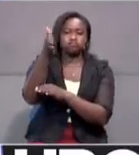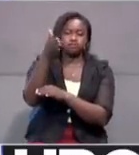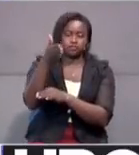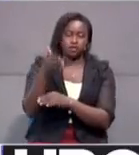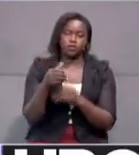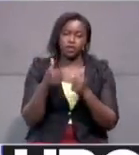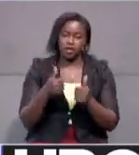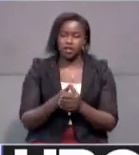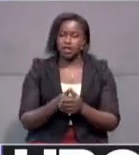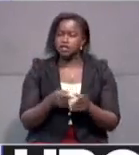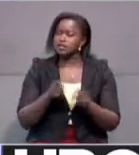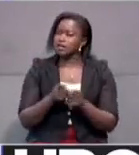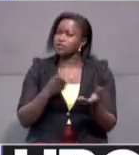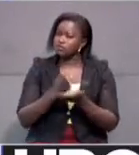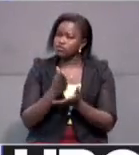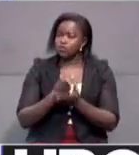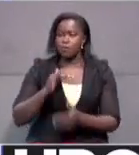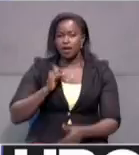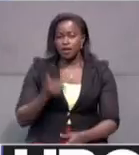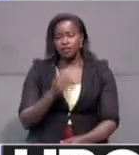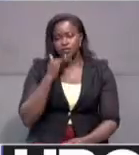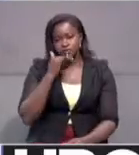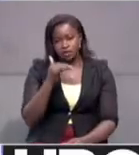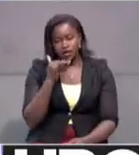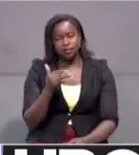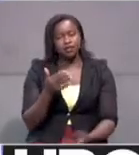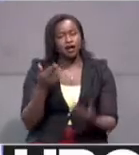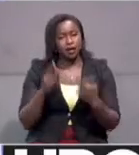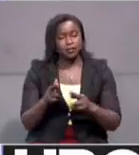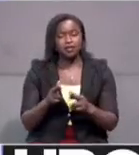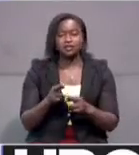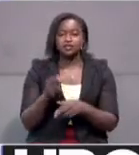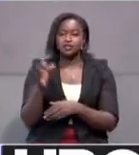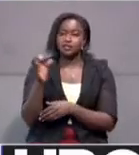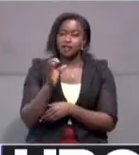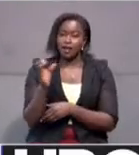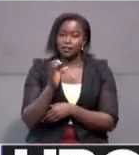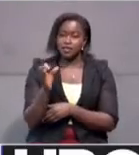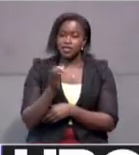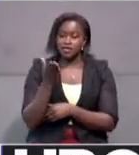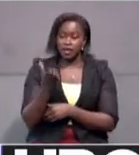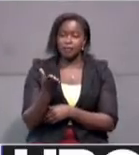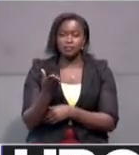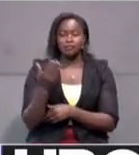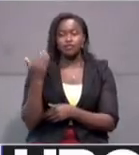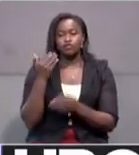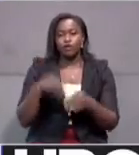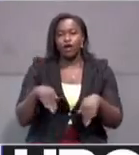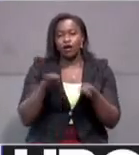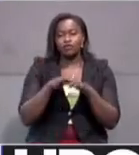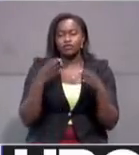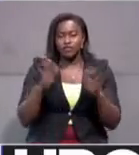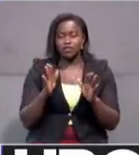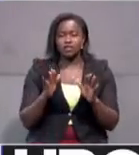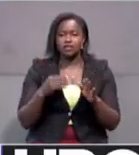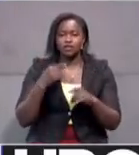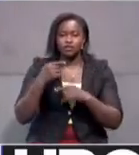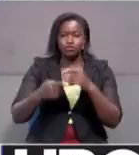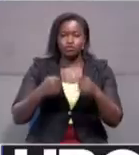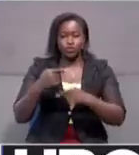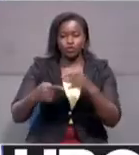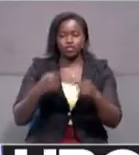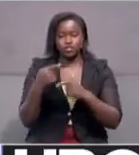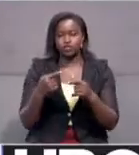It is true, Madam Speaker, that Cabinet resolved to move in the direction